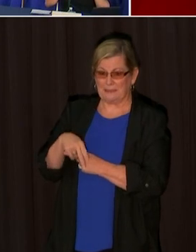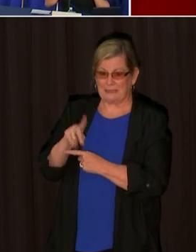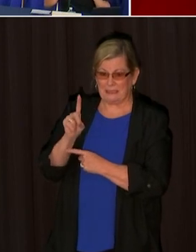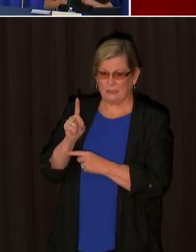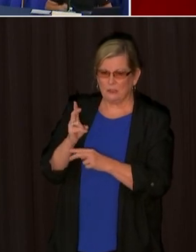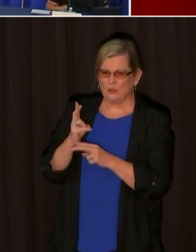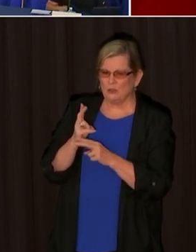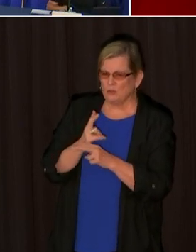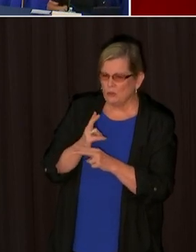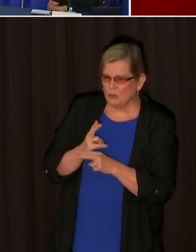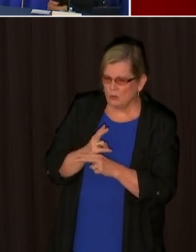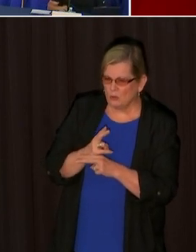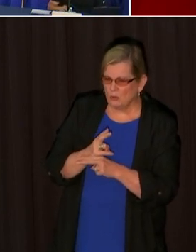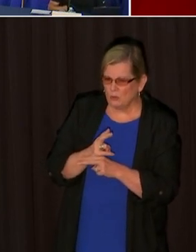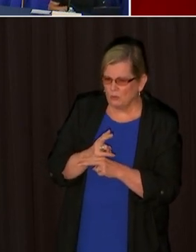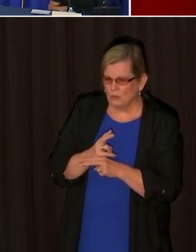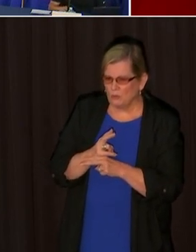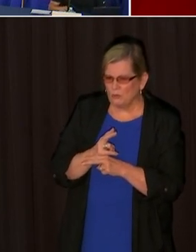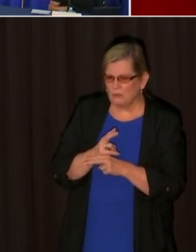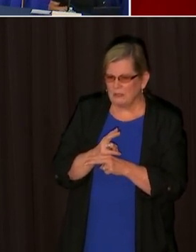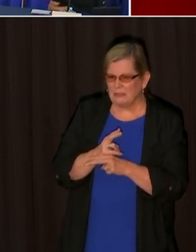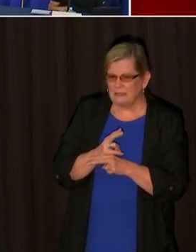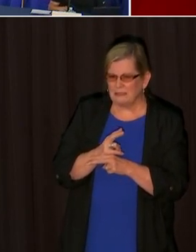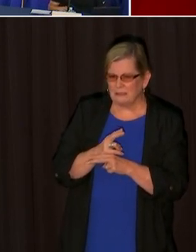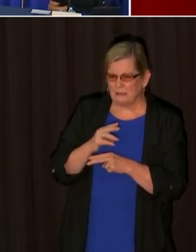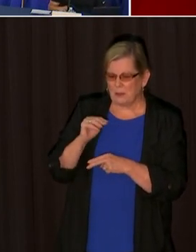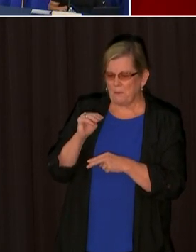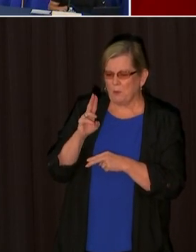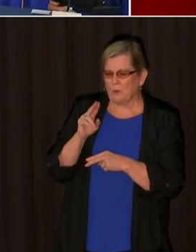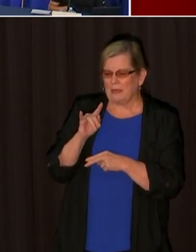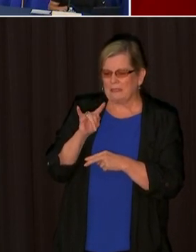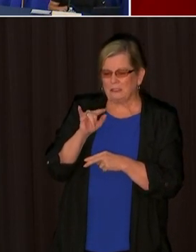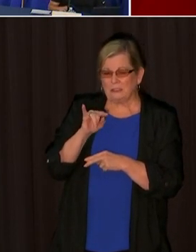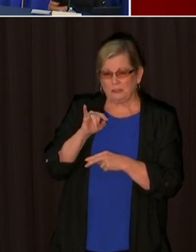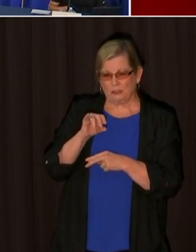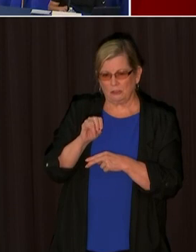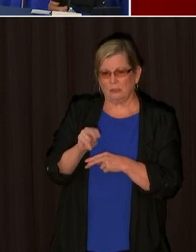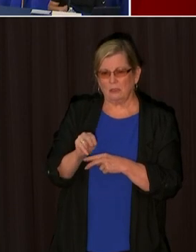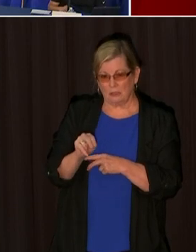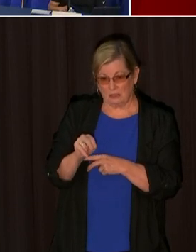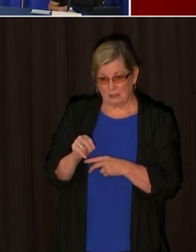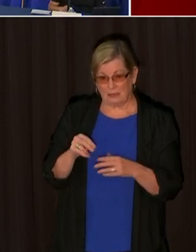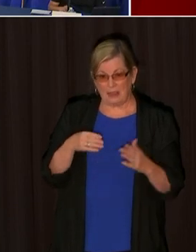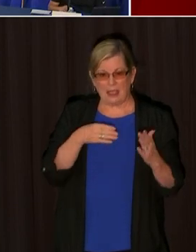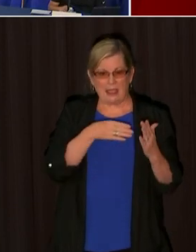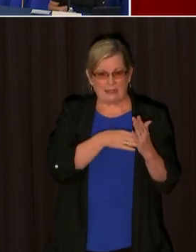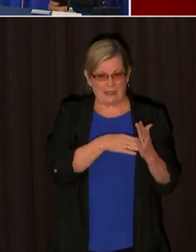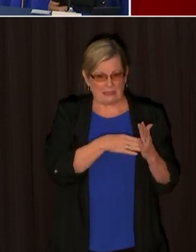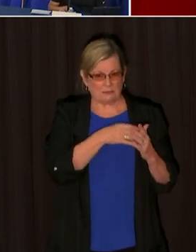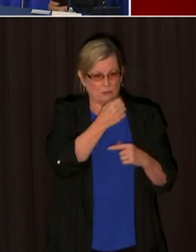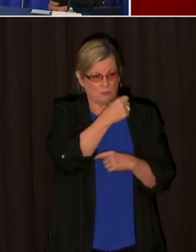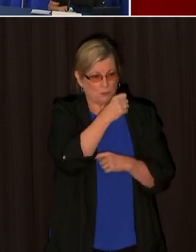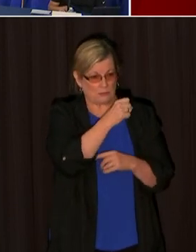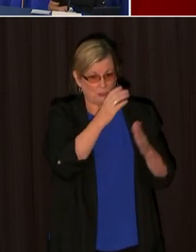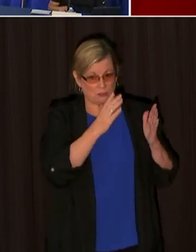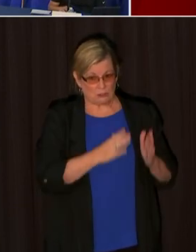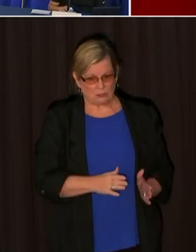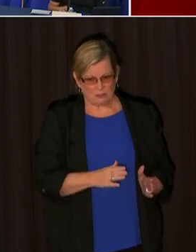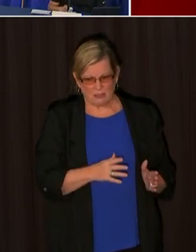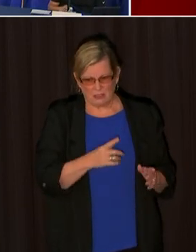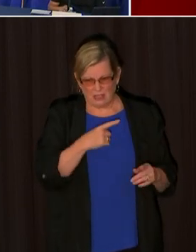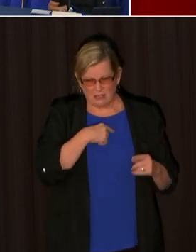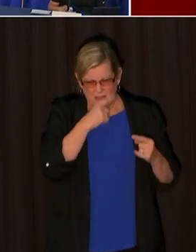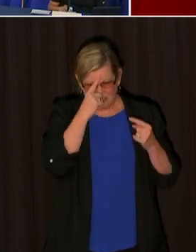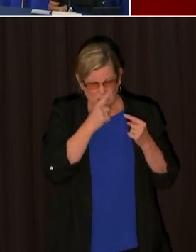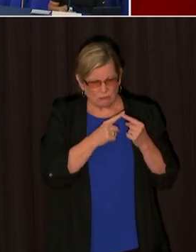munitions against protesters, which they say contradicts Chief Newsom's assertion that the day the president moved to